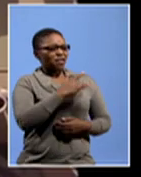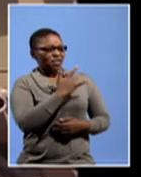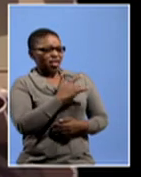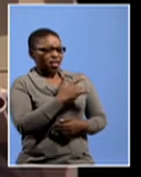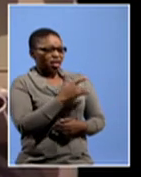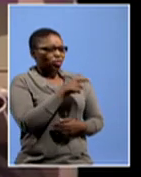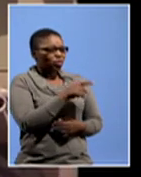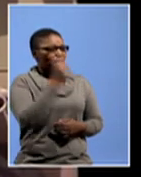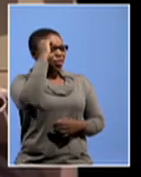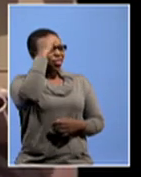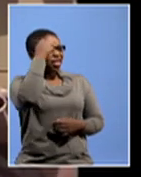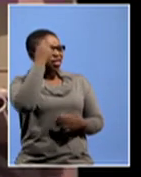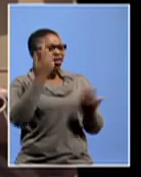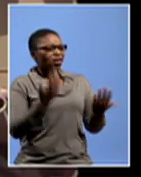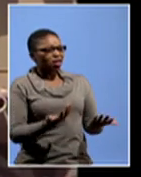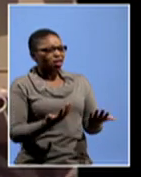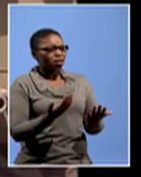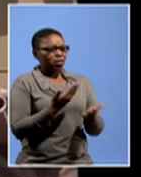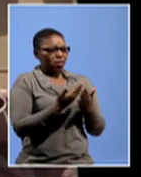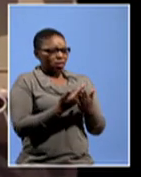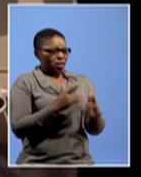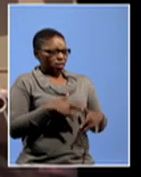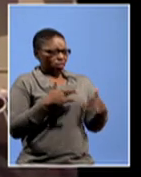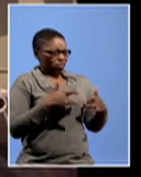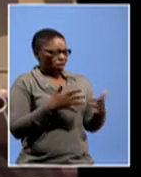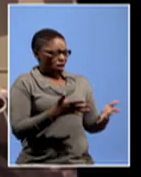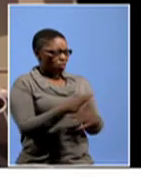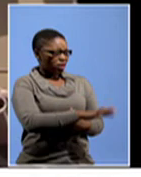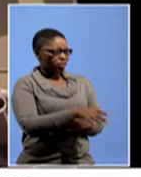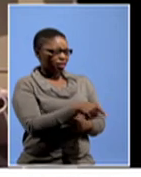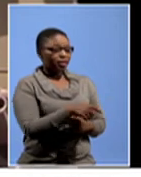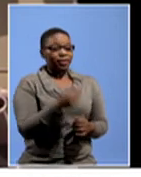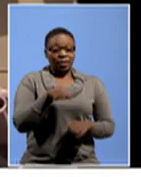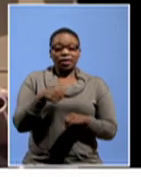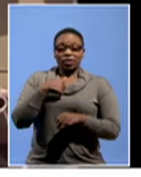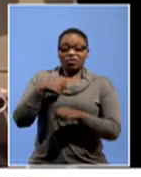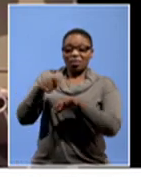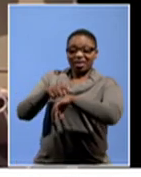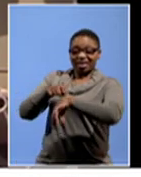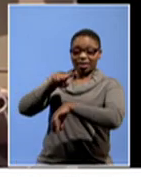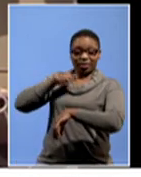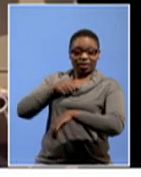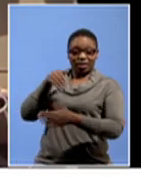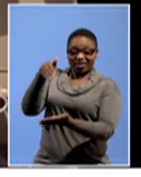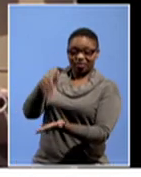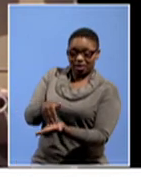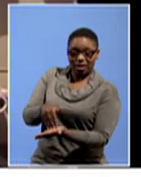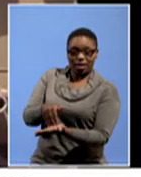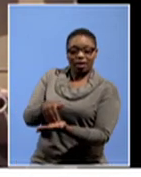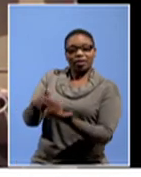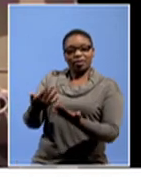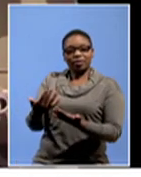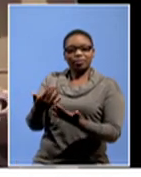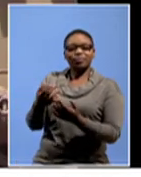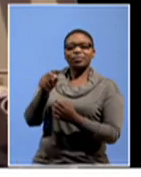already how you think you'll be able to cope in this area? Yeah, from the time we have been landed here, the people